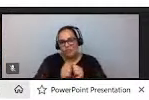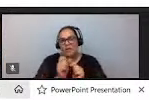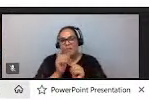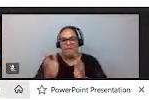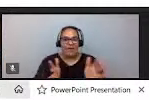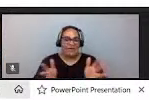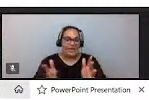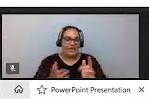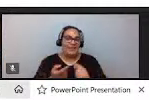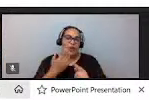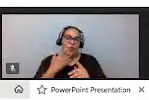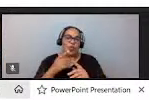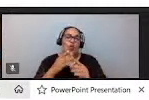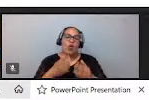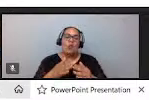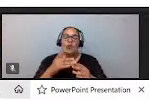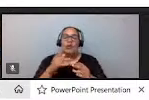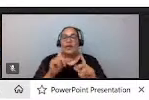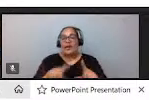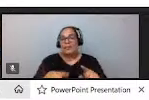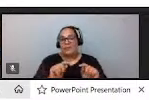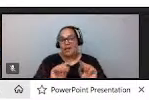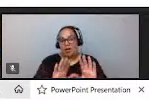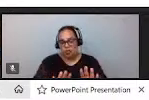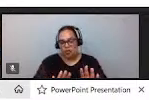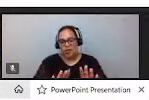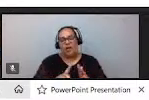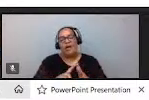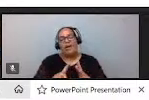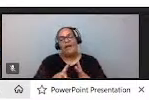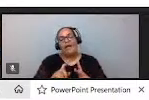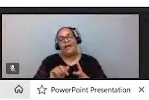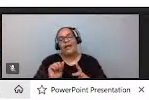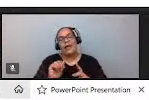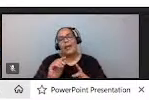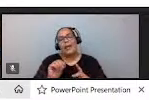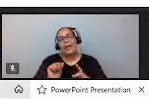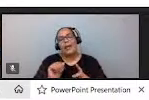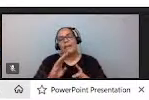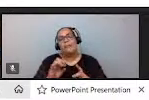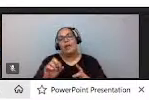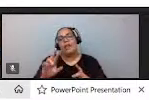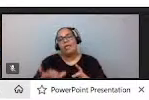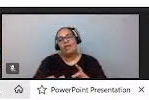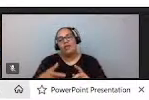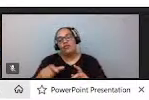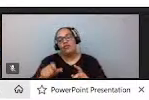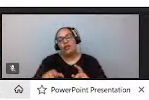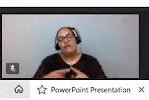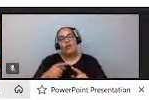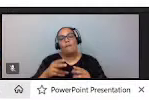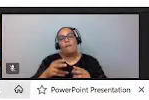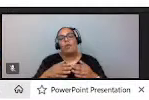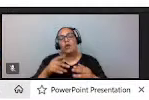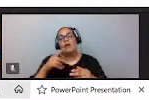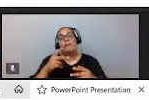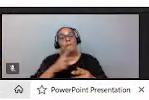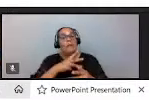facilitated by the port of Cape Town um and ay cheered by the port